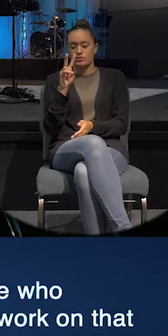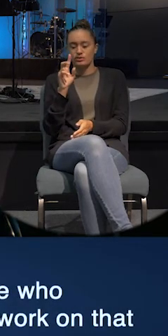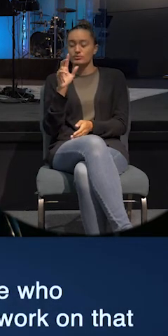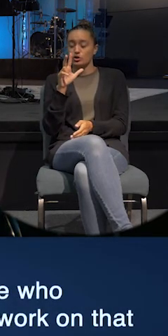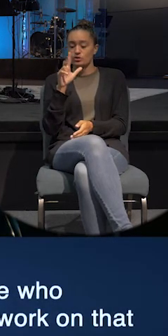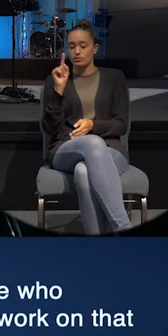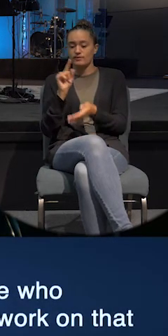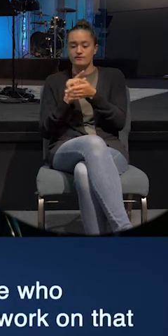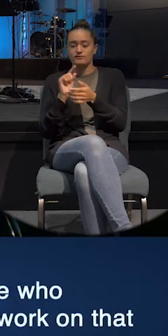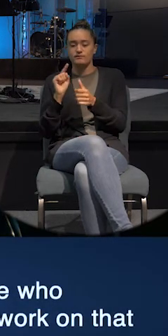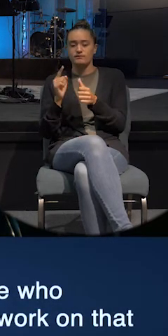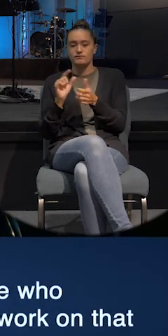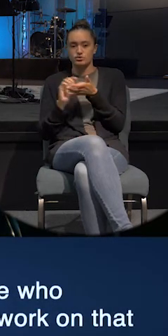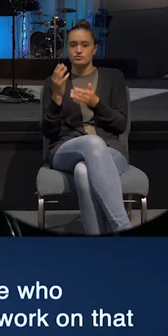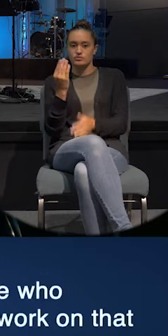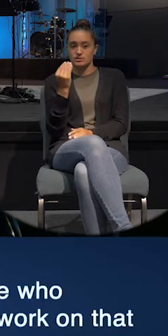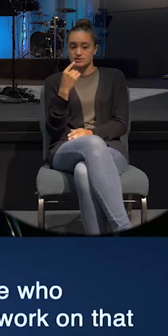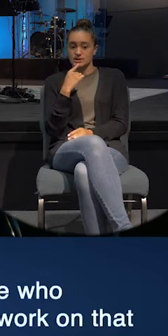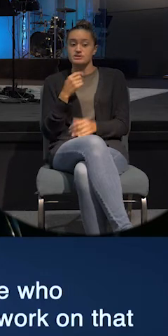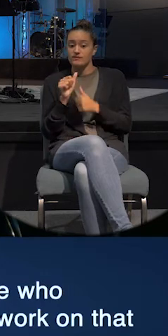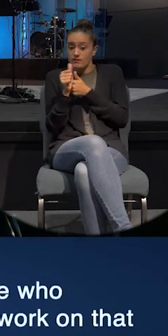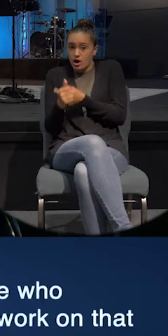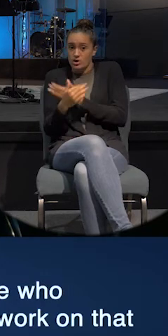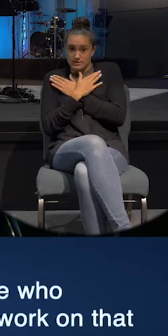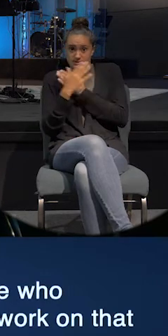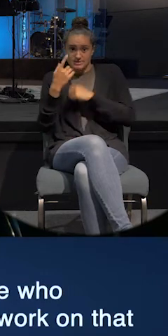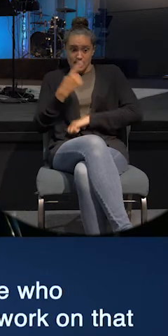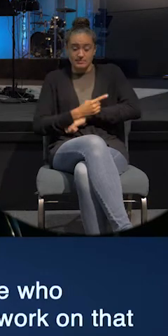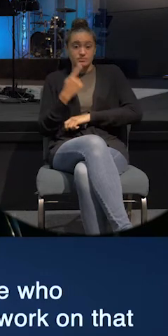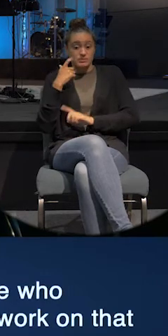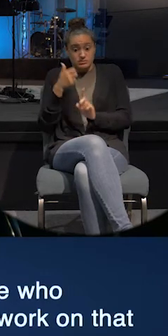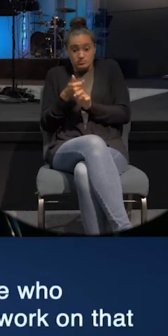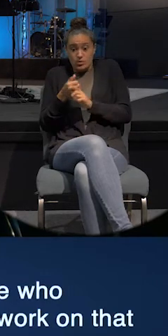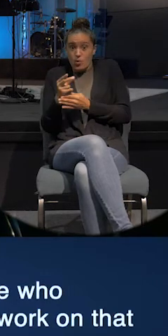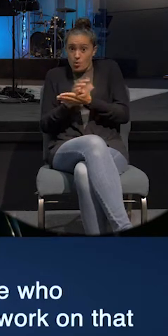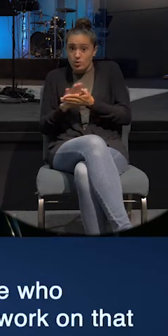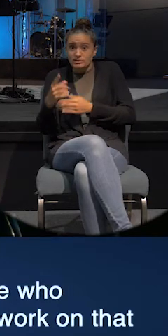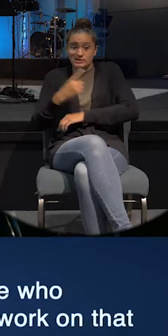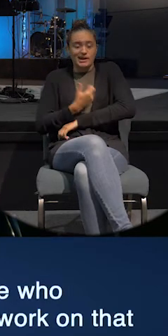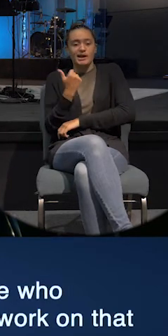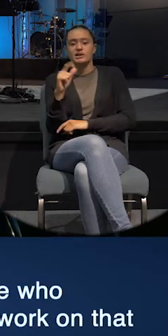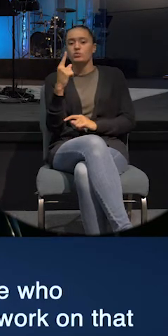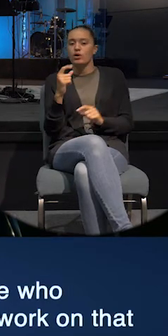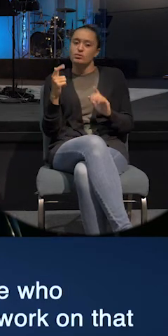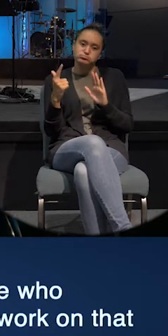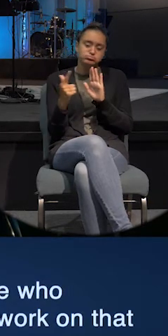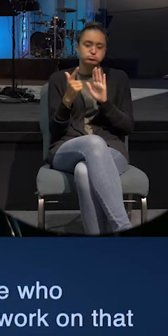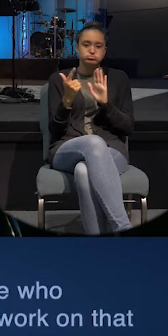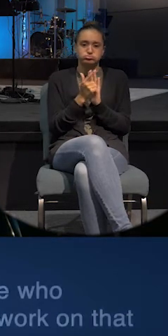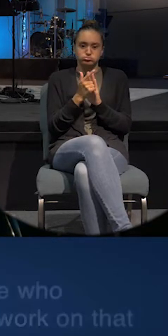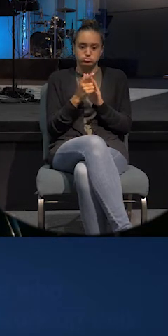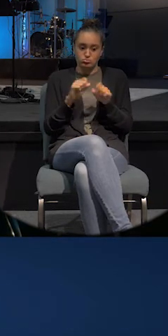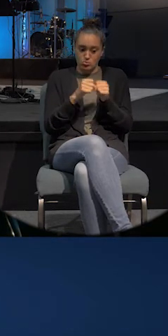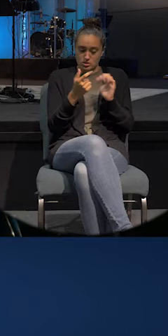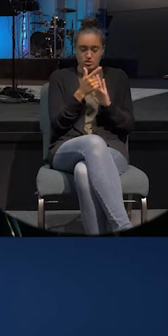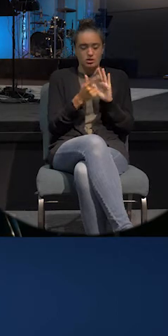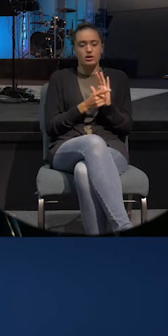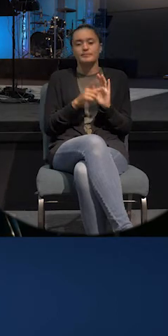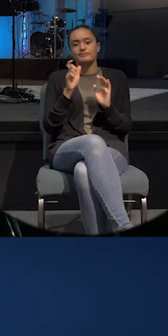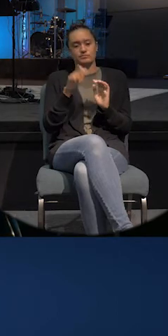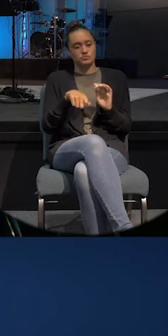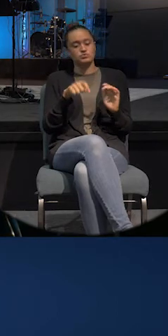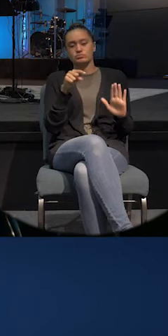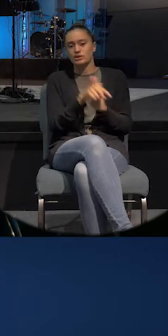Sabbath because it's holy to you. Anyone who desecrates it must be put to death. Whoever does any work on that day must be cut off